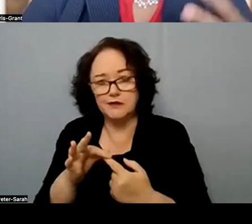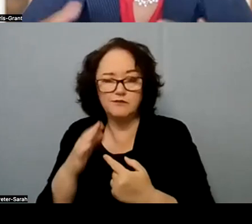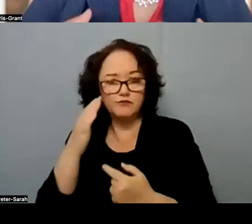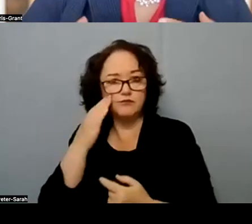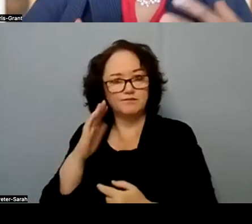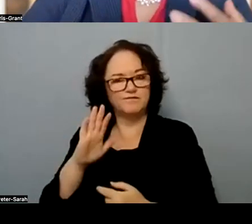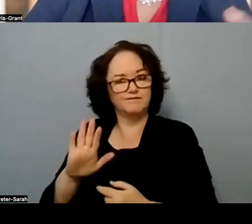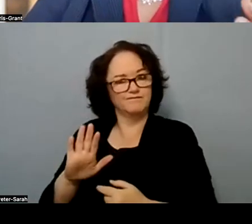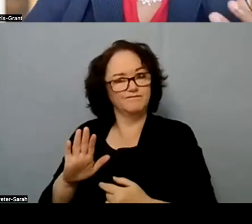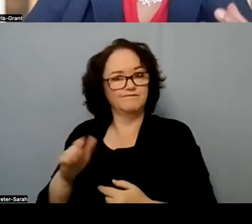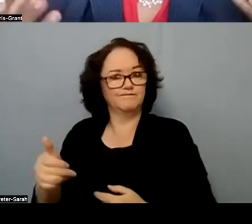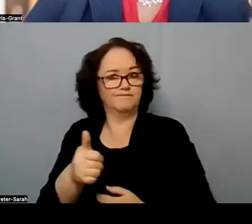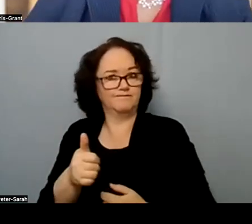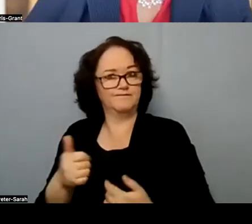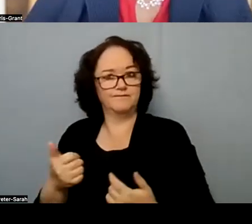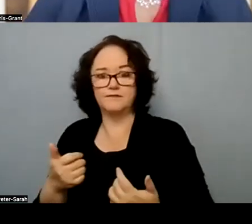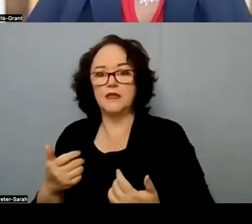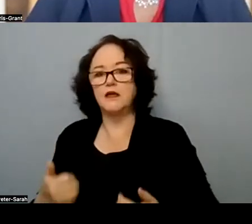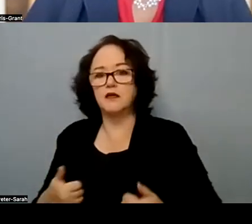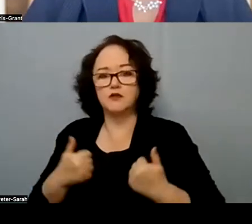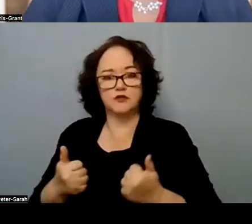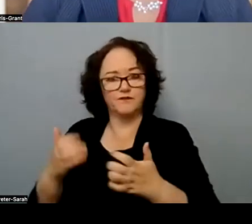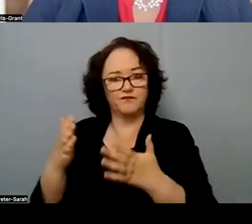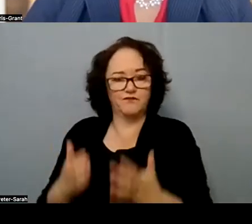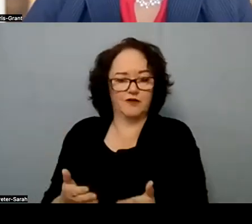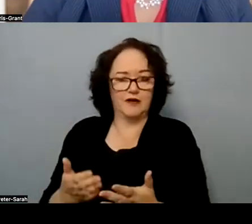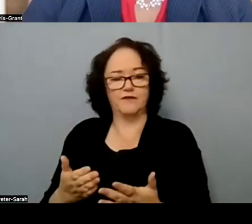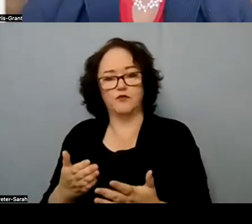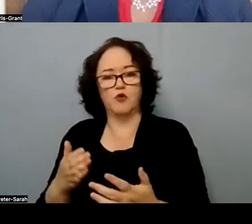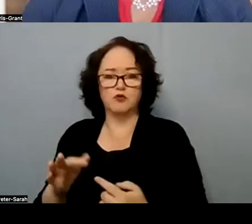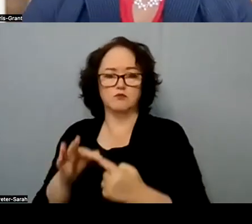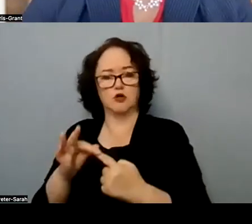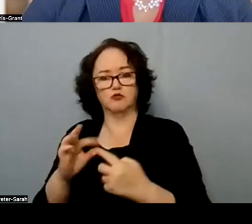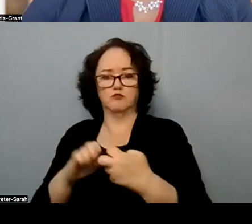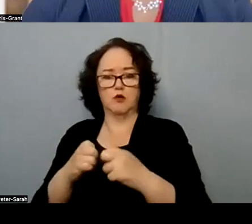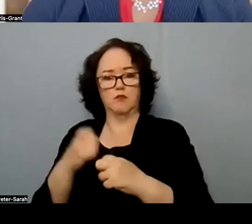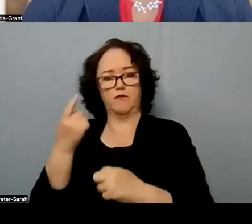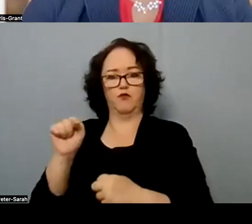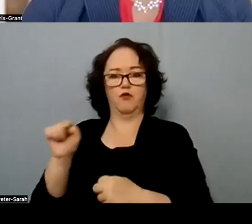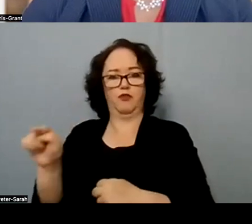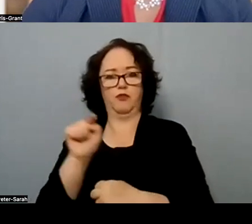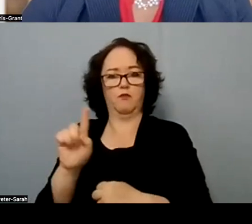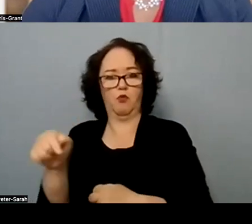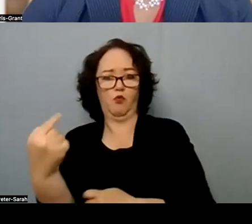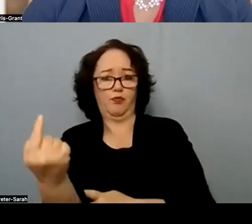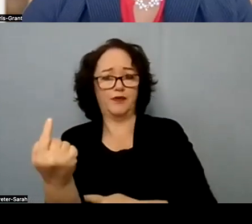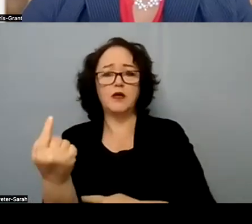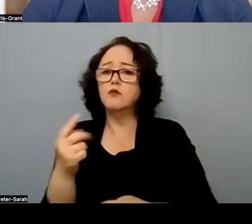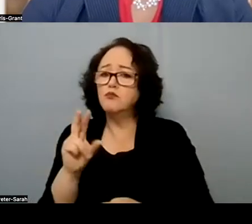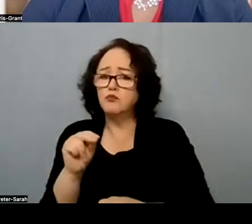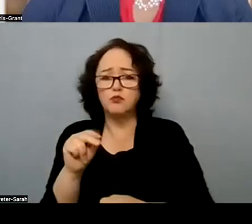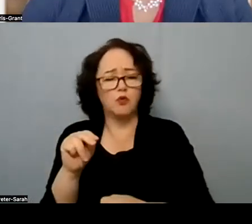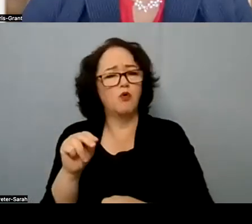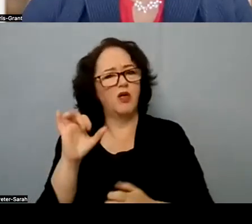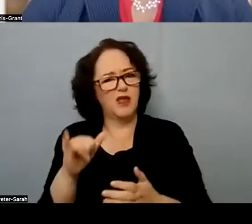violence. People bring their human behaviors with them, right? And their human habits. They do. And so